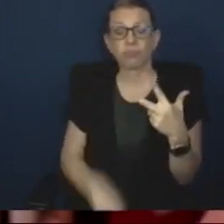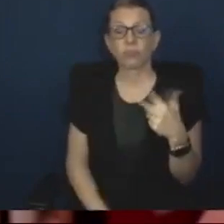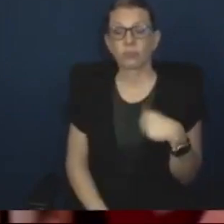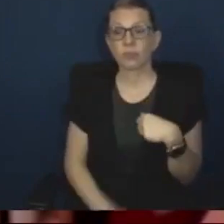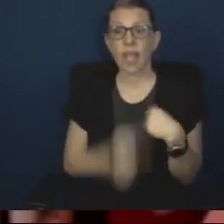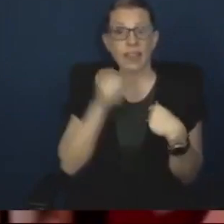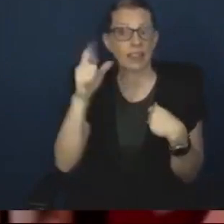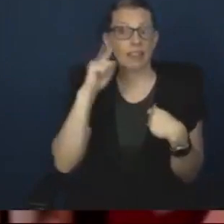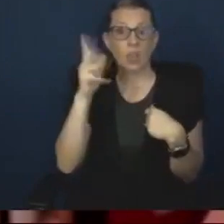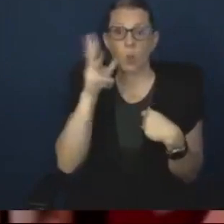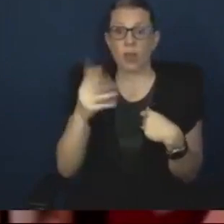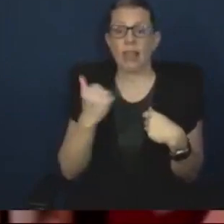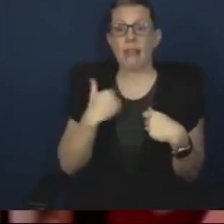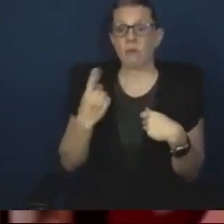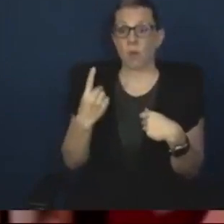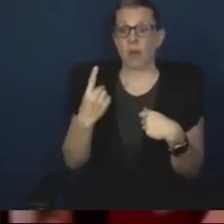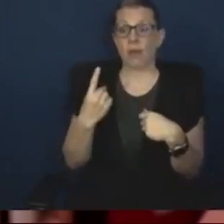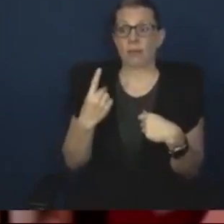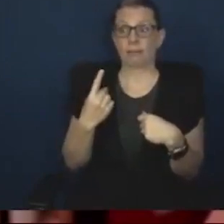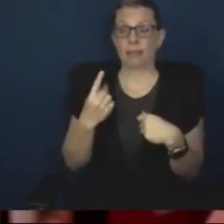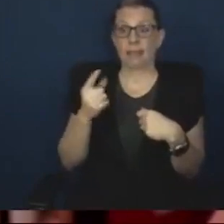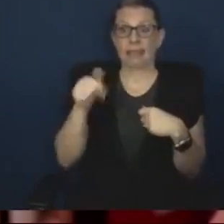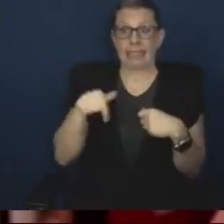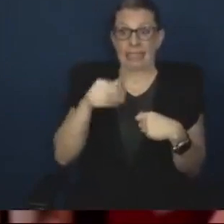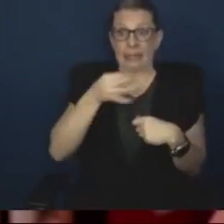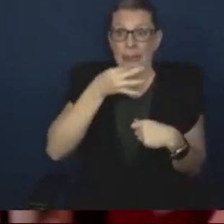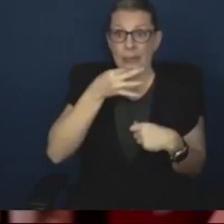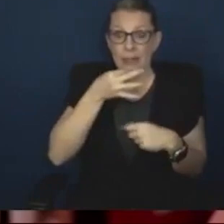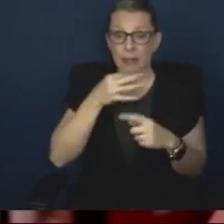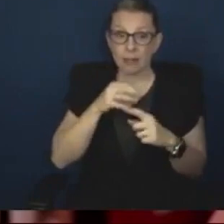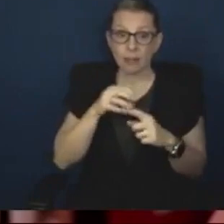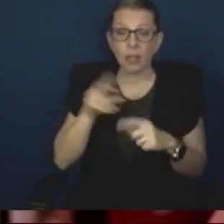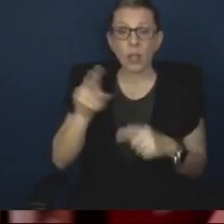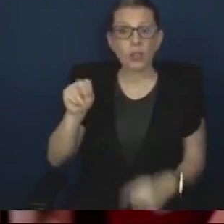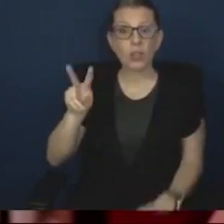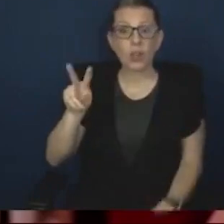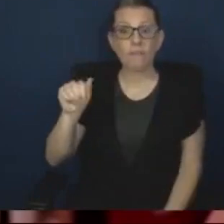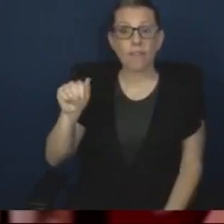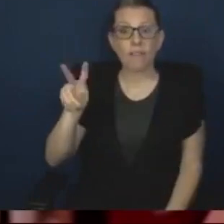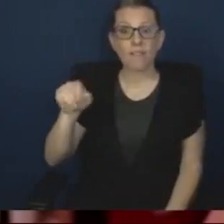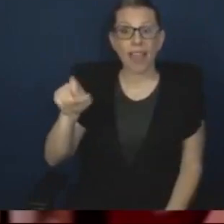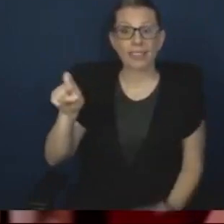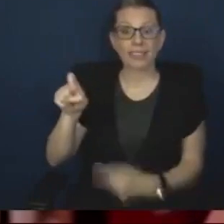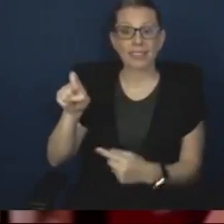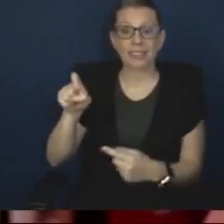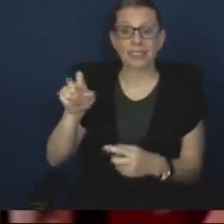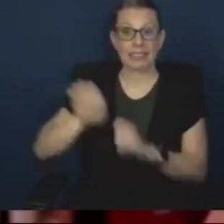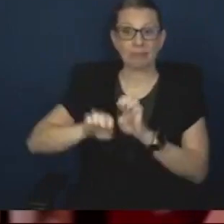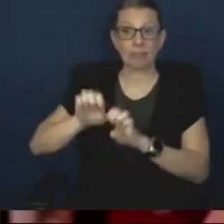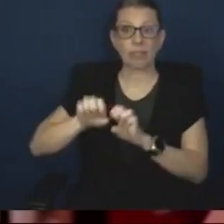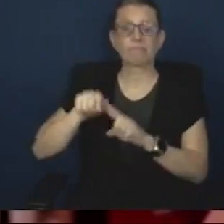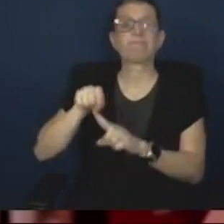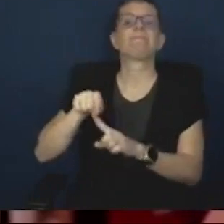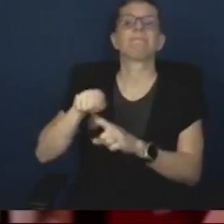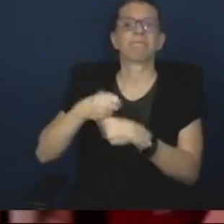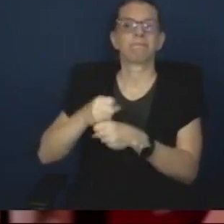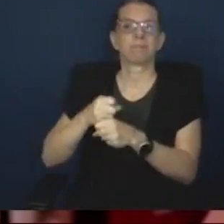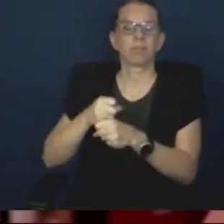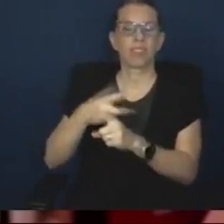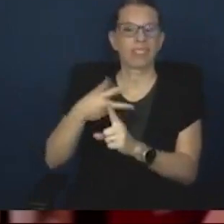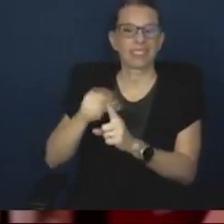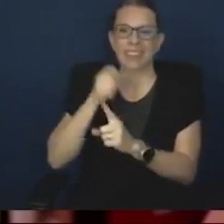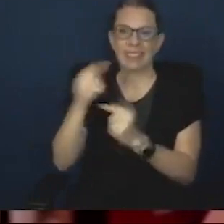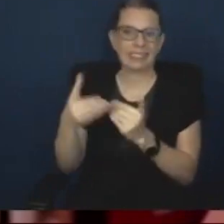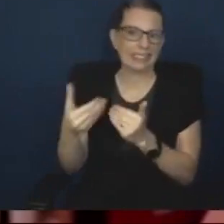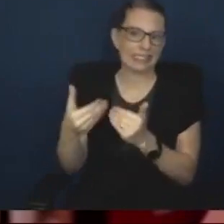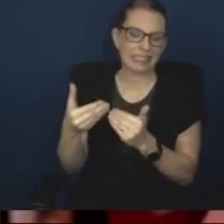one as soon as we did. And this experience with Novavax points out how making a vaccine isn't easy, but